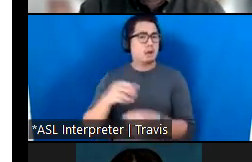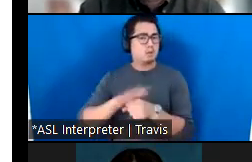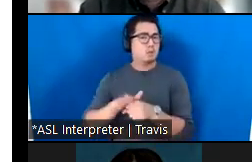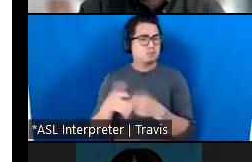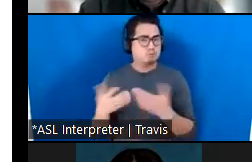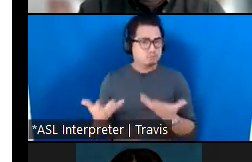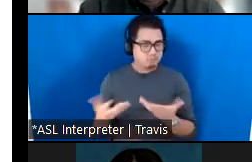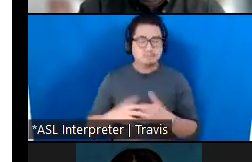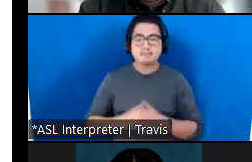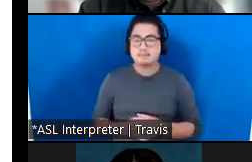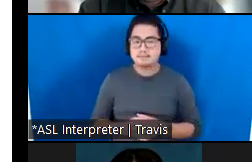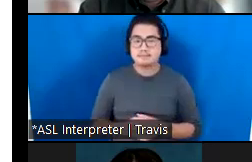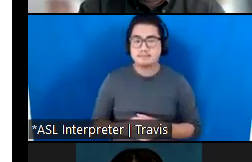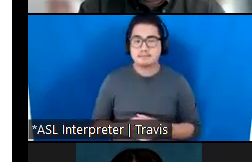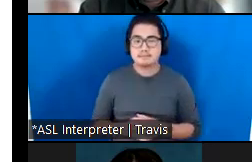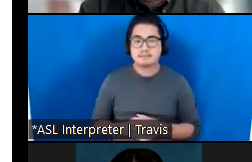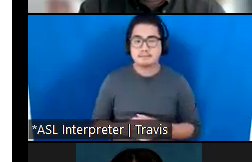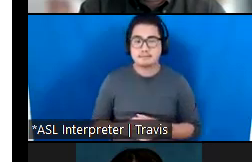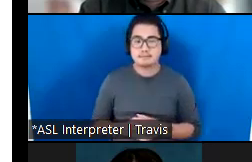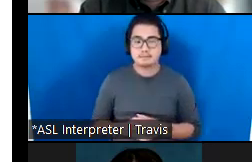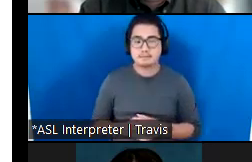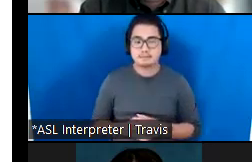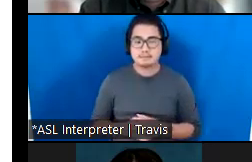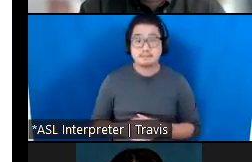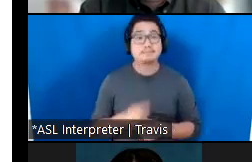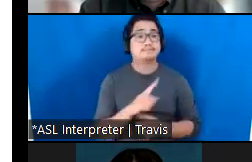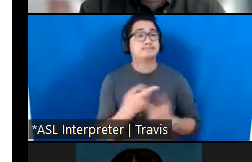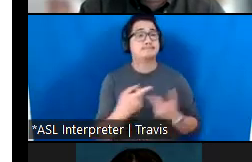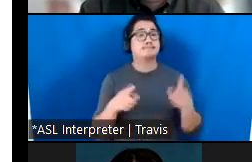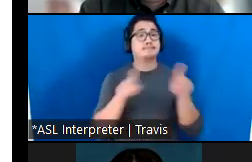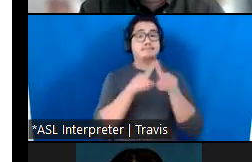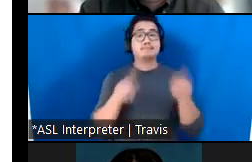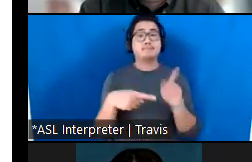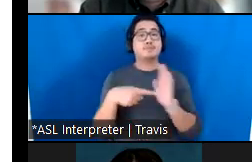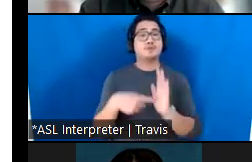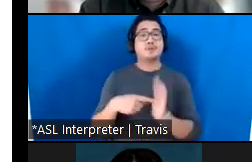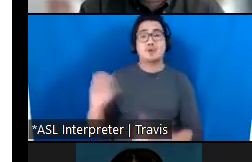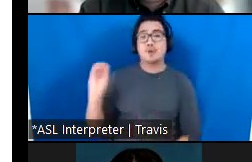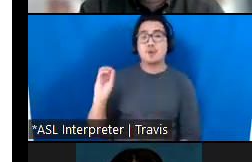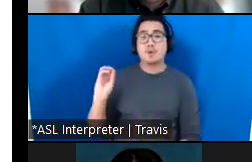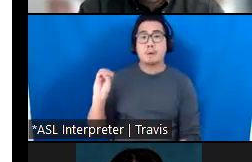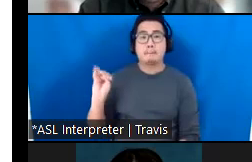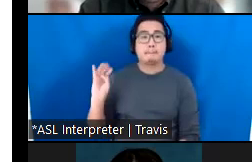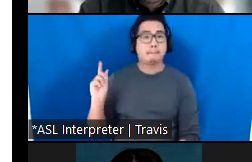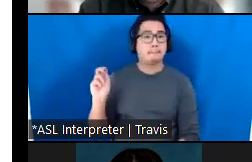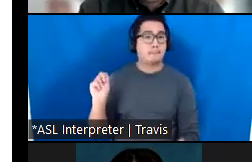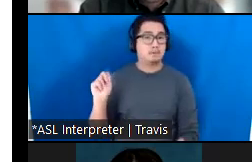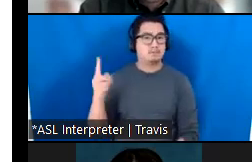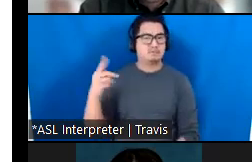this, what we're seeing here is that Omicron in the top one, which is around the cases, you can see that